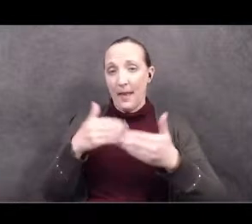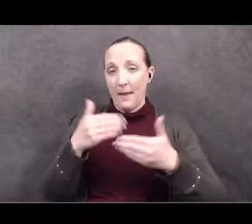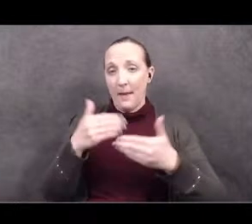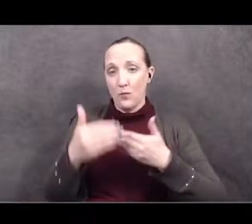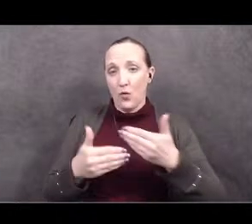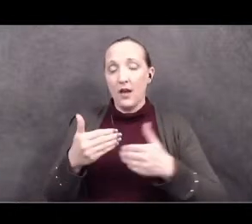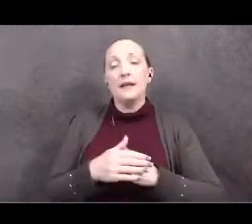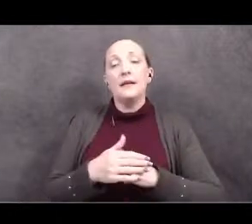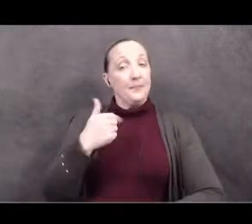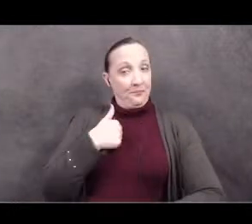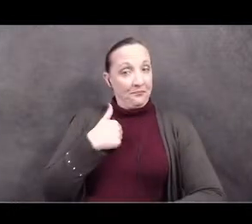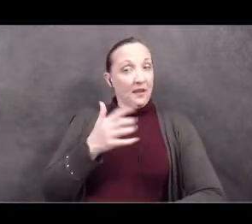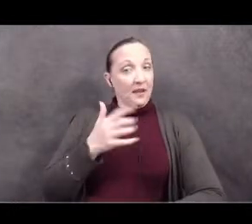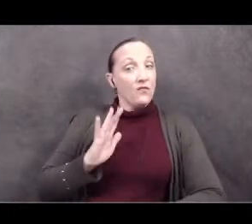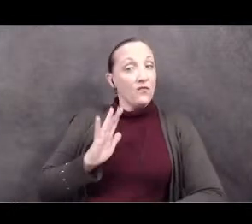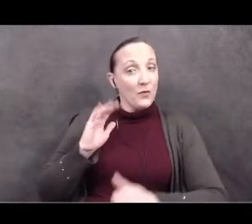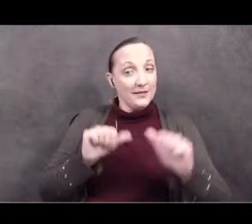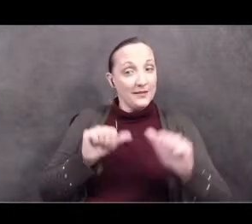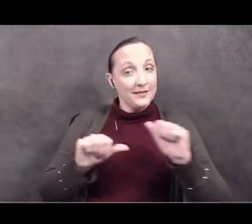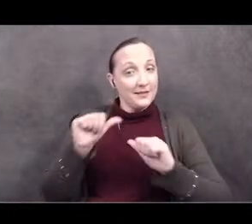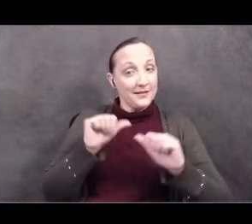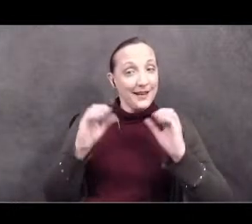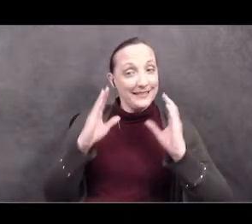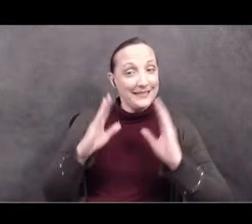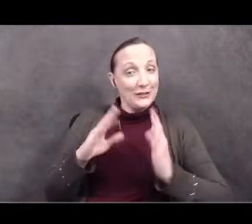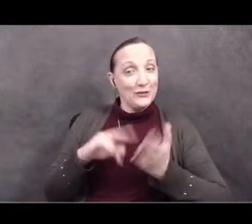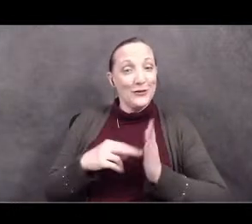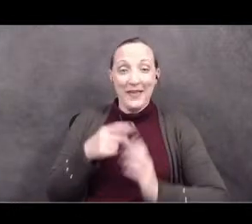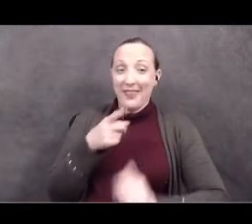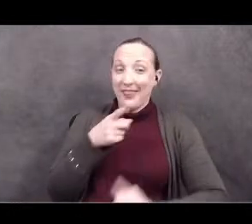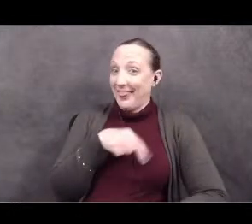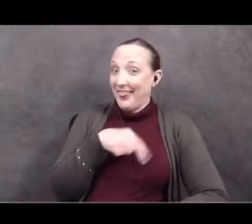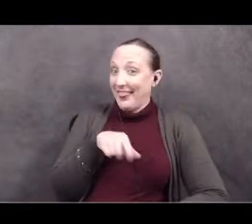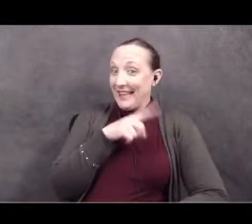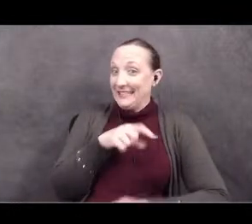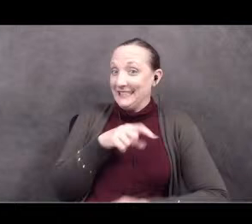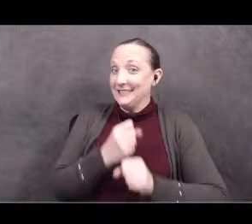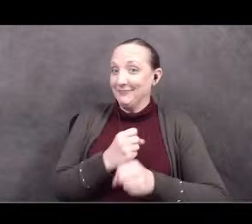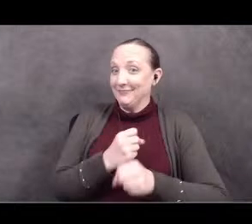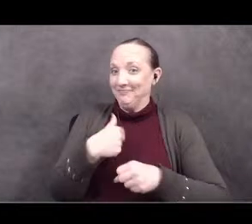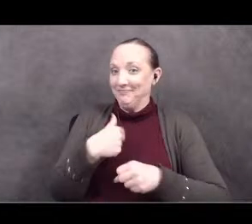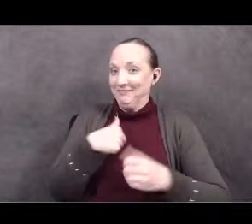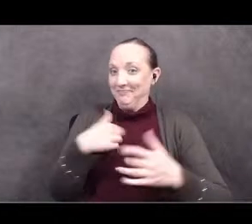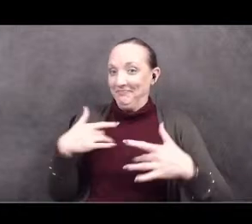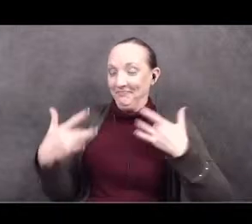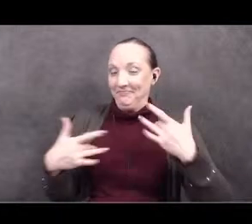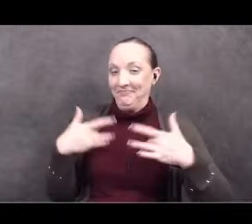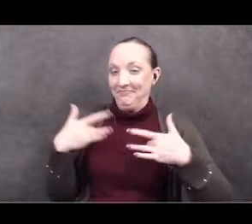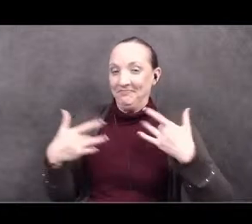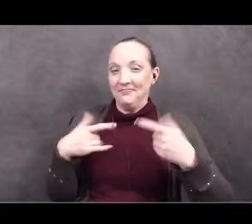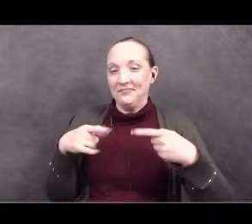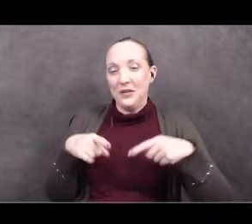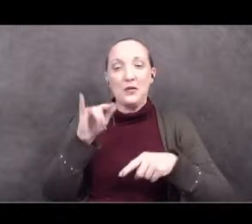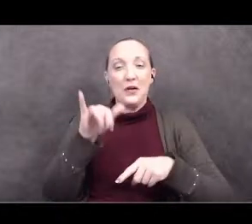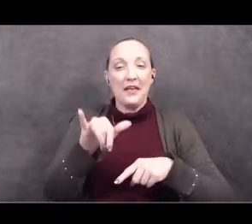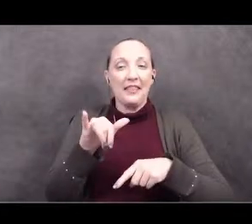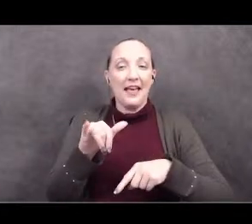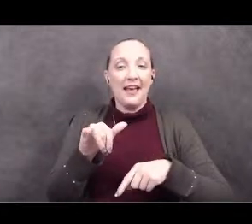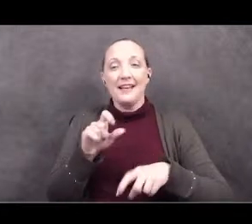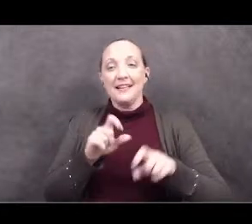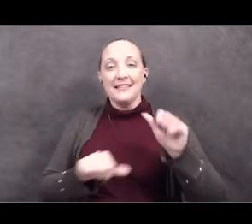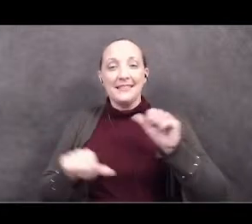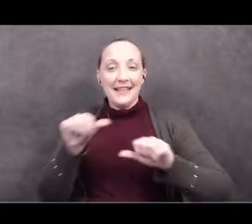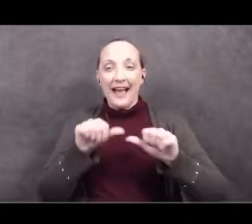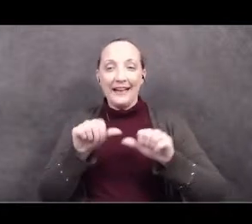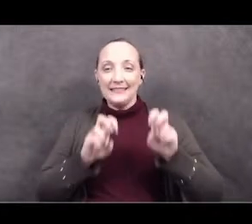former science teacher I got to tell you this really excites me especially during the science fair project time and uh so I look forward to